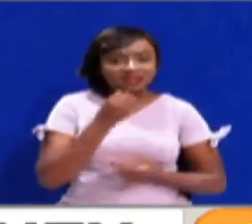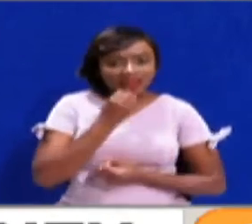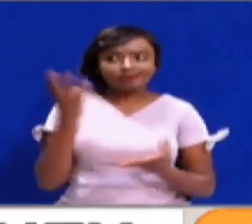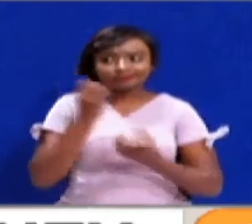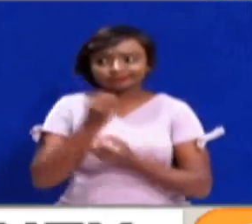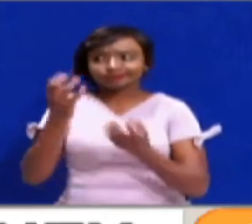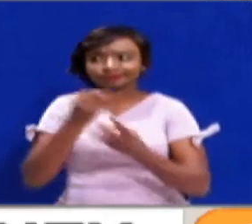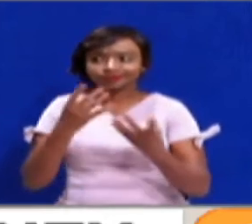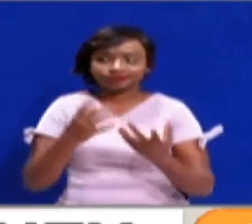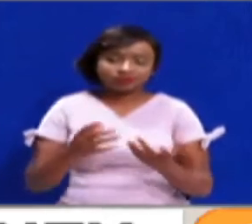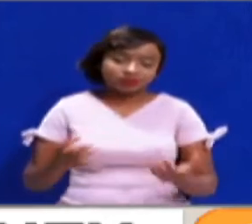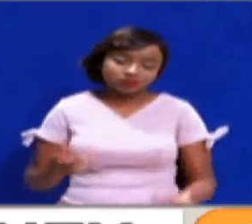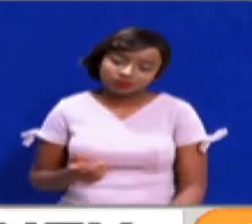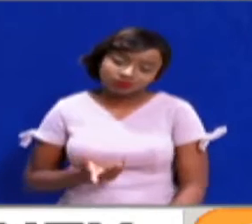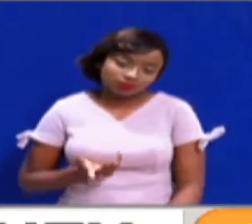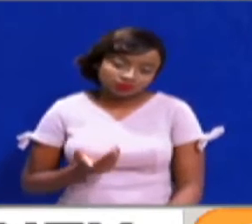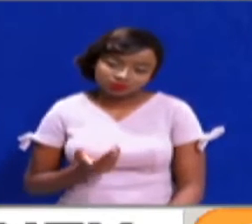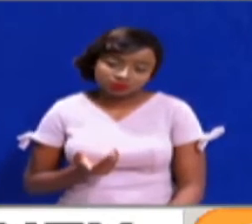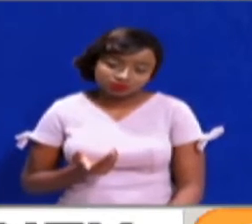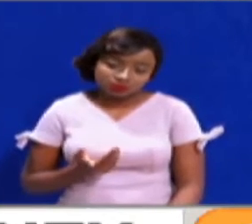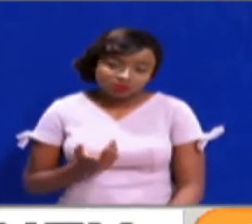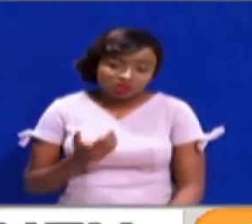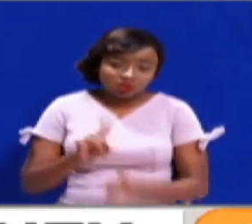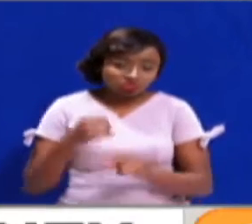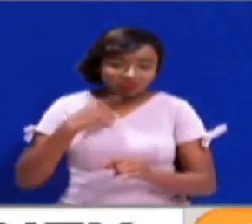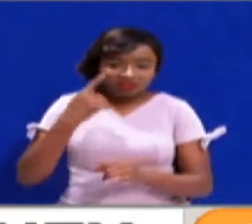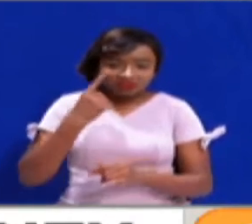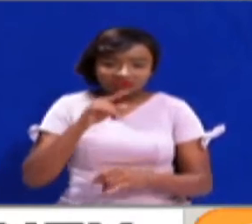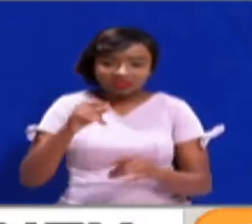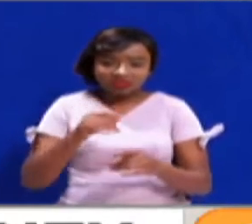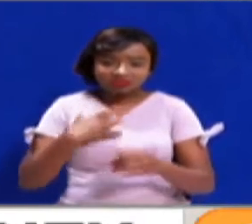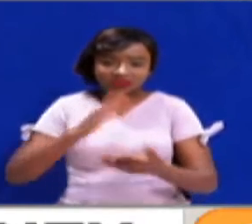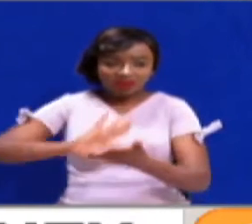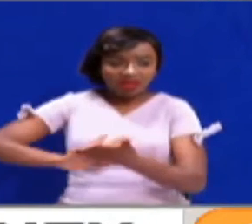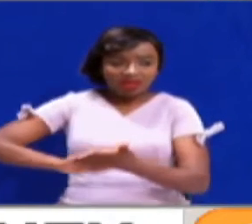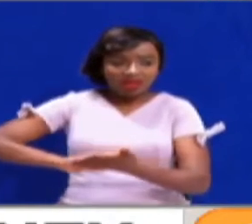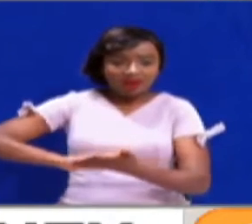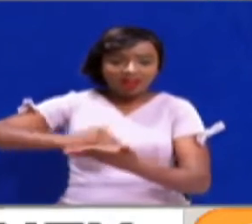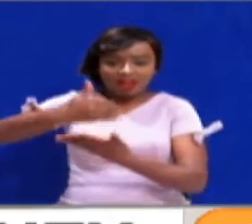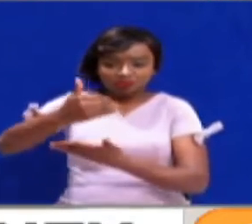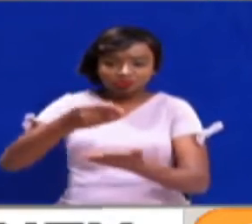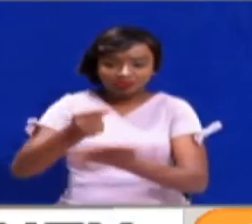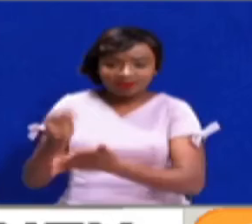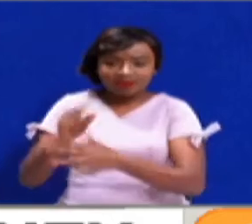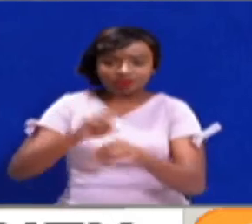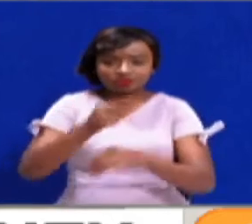being done, I don't know, did I see something about buy your laptops using HELB money? You